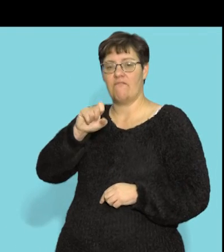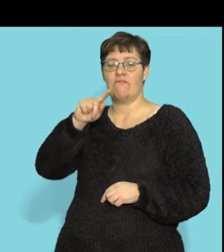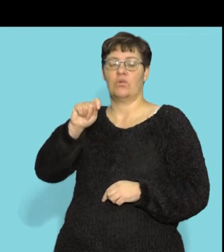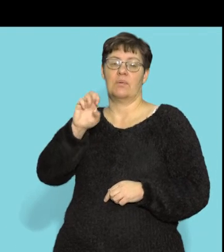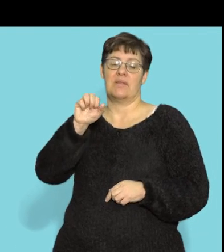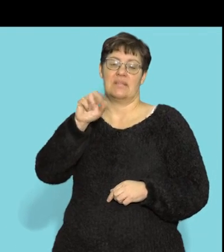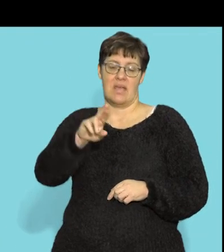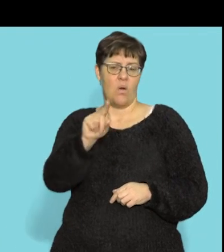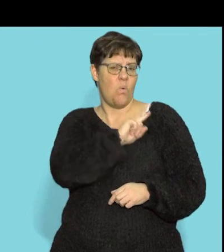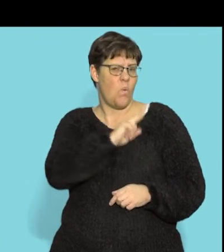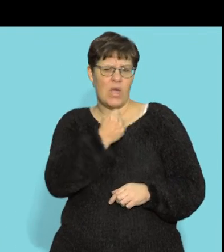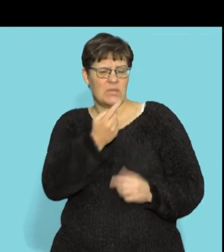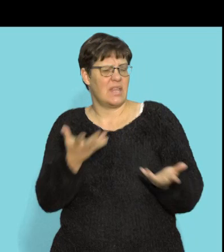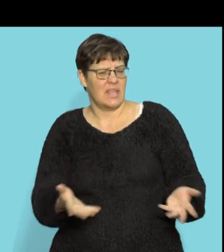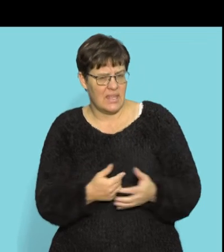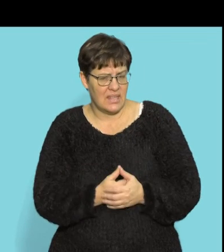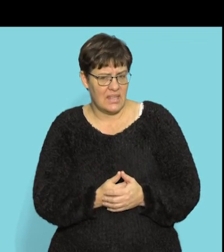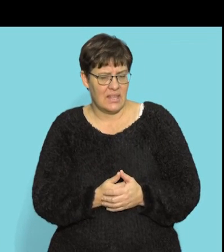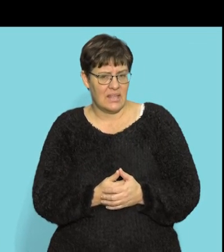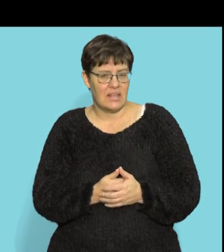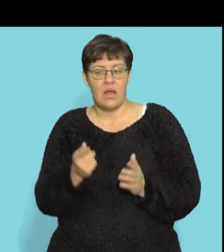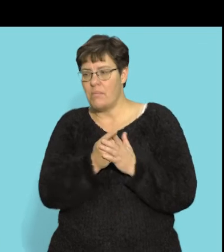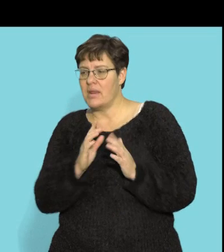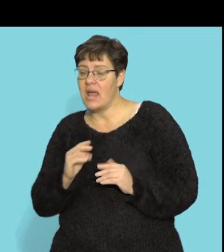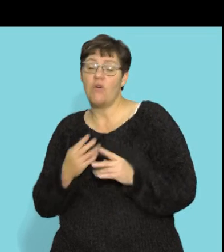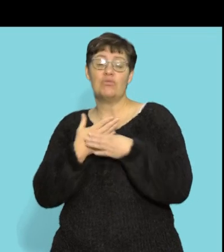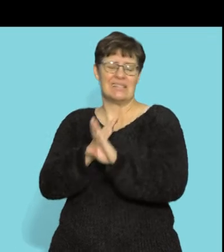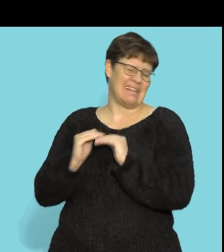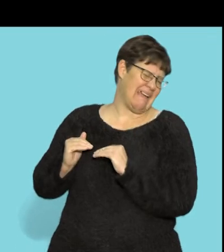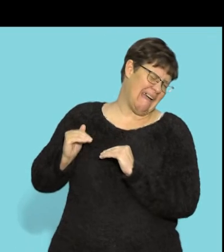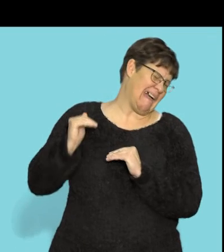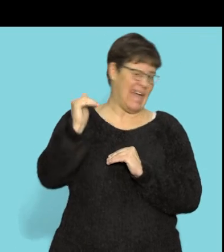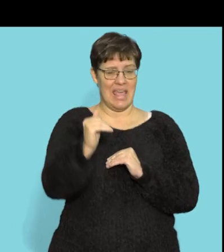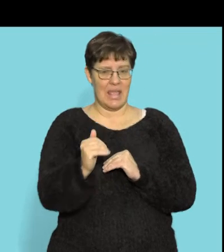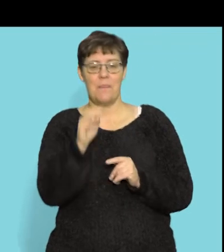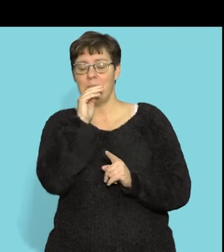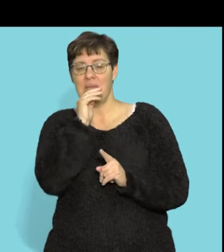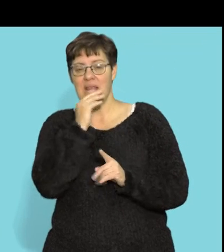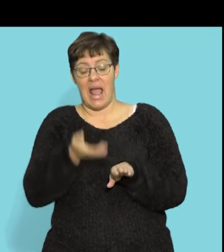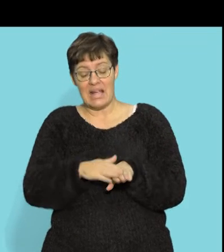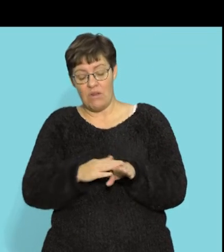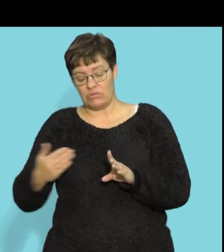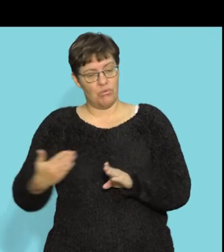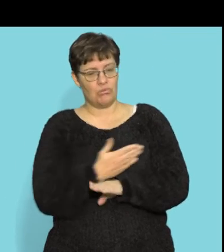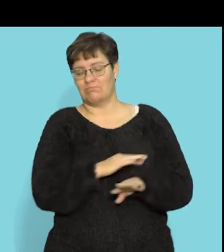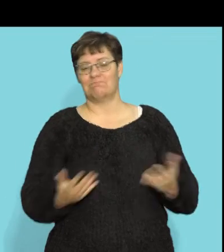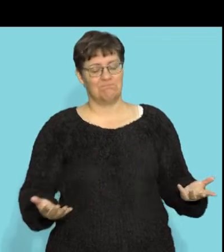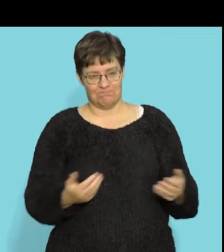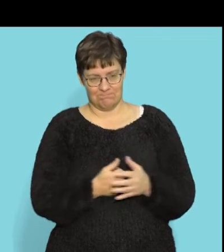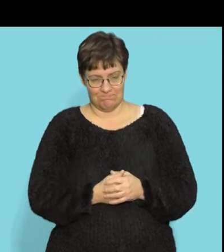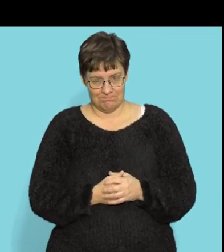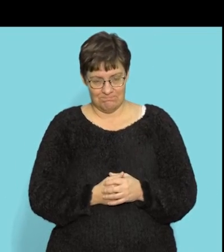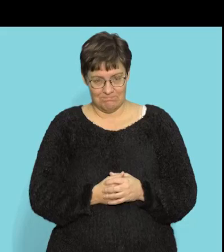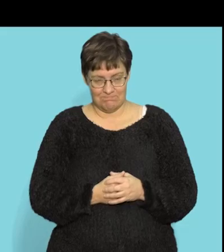voltmeter. Why are we saying it's a voltmeter? Because it is a high resistance which effectively did not decrease